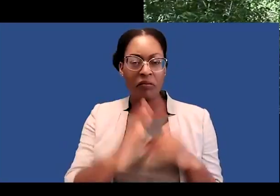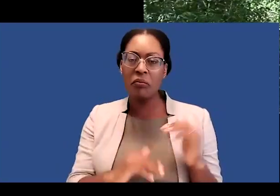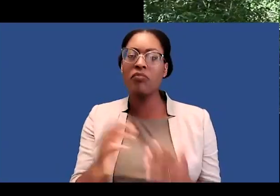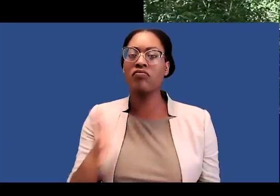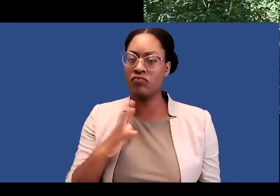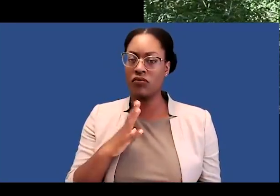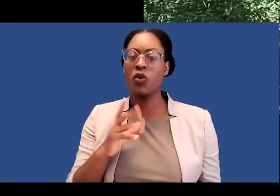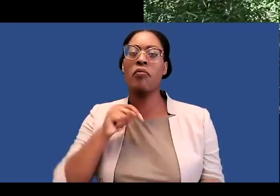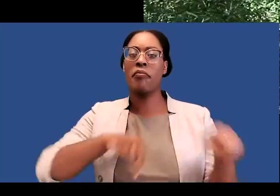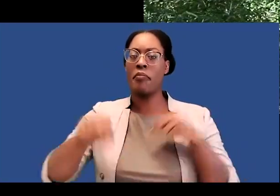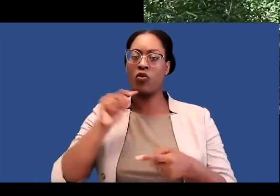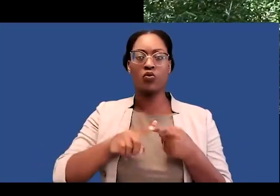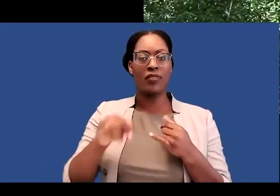good.